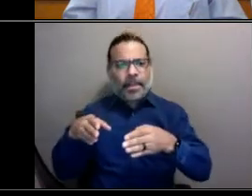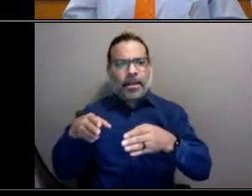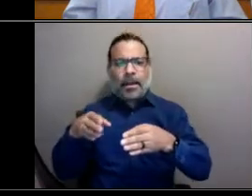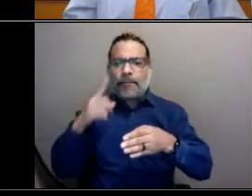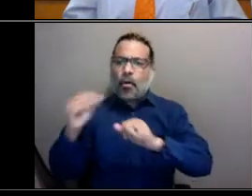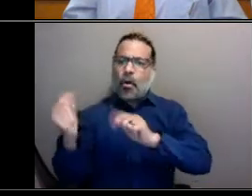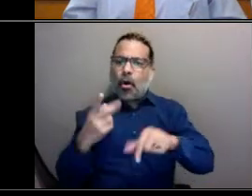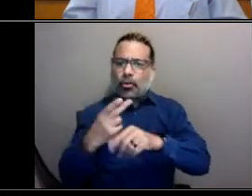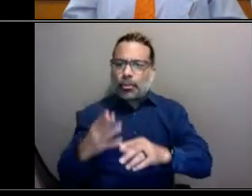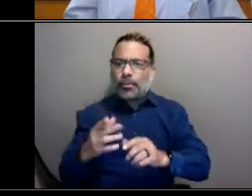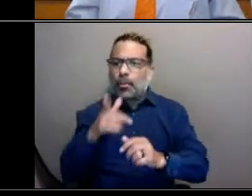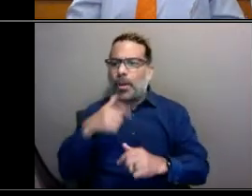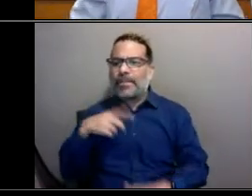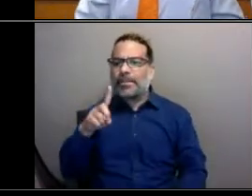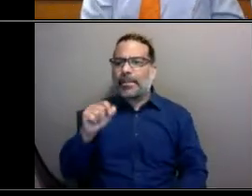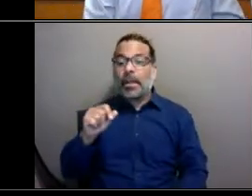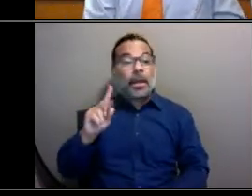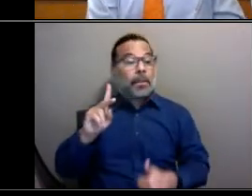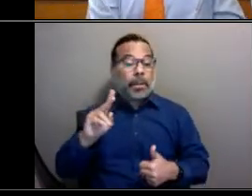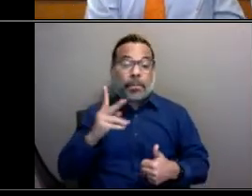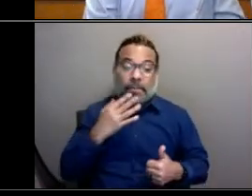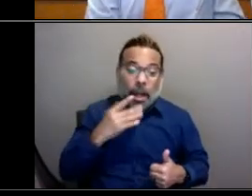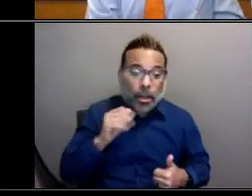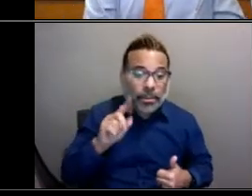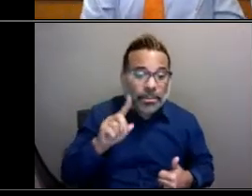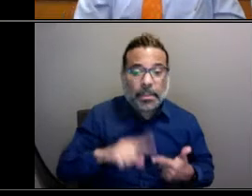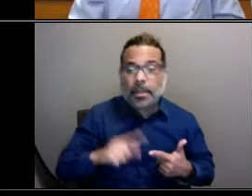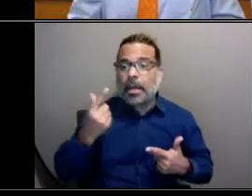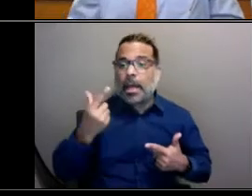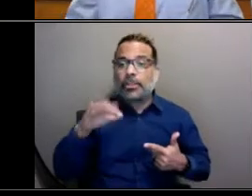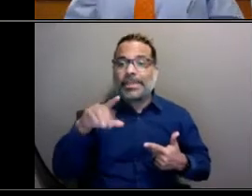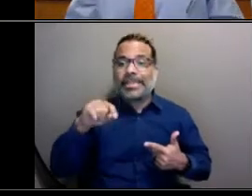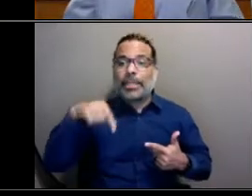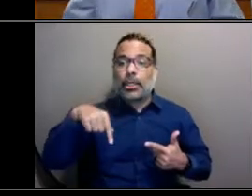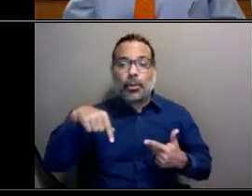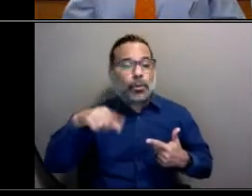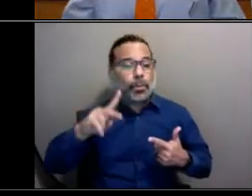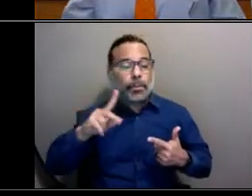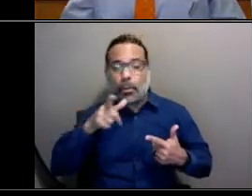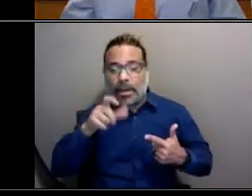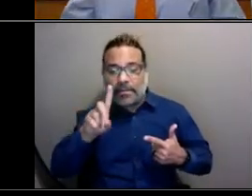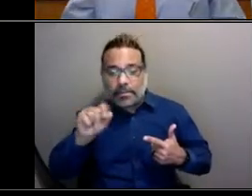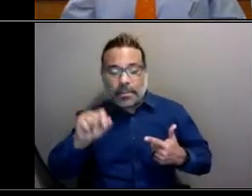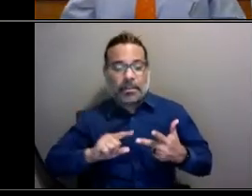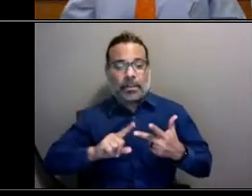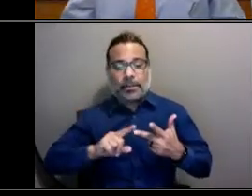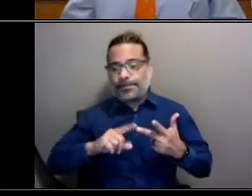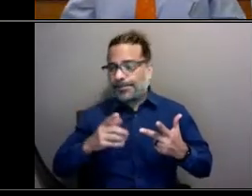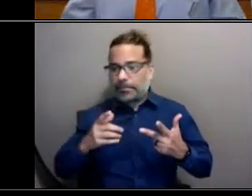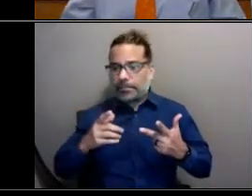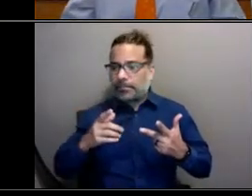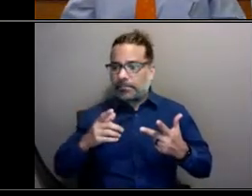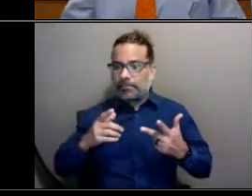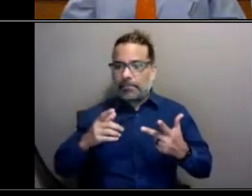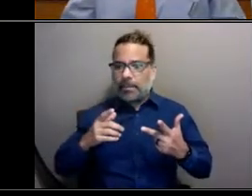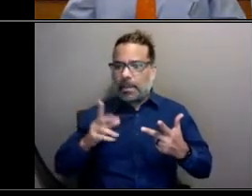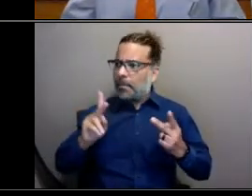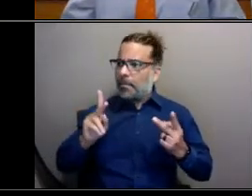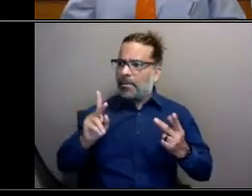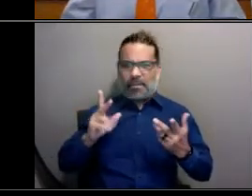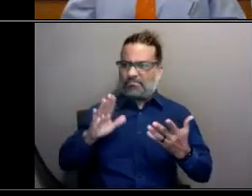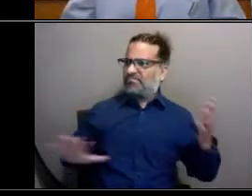with disabilities? That's people of color with disabilities, LGBTQ identified people with disabilities, people from all different parts of the